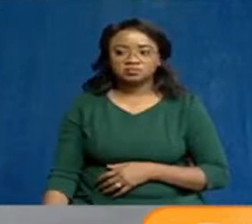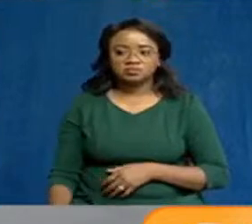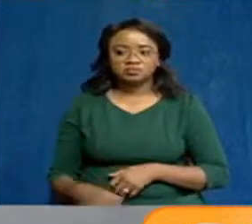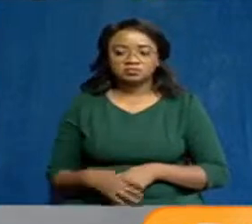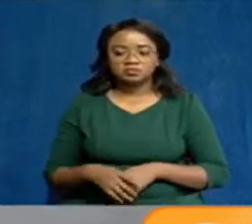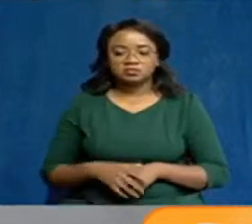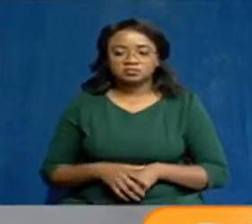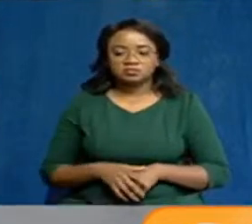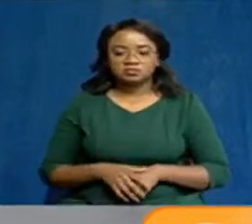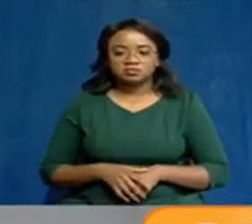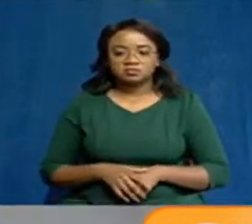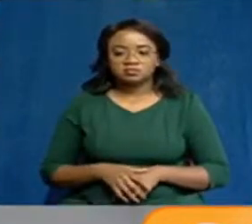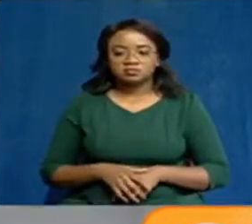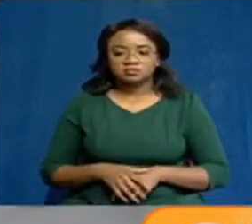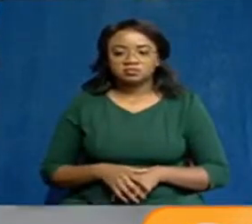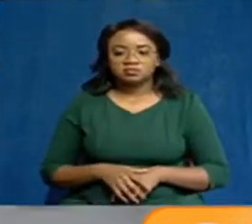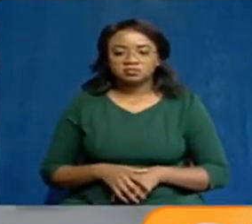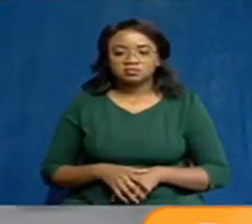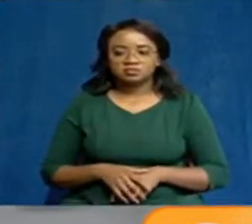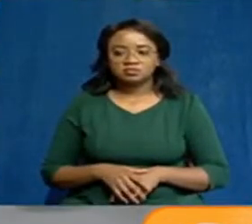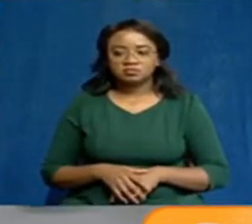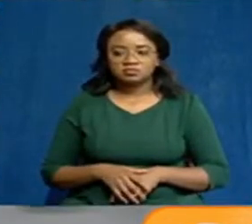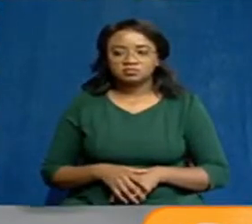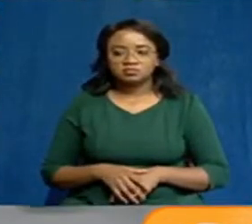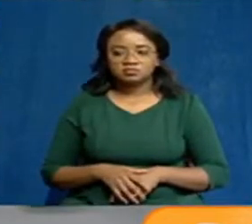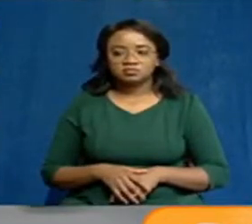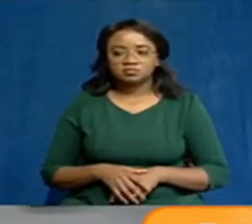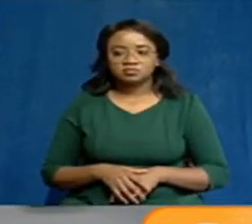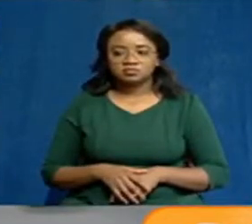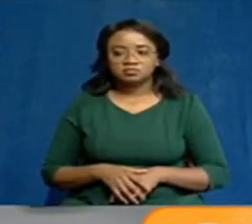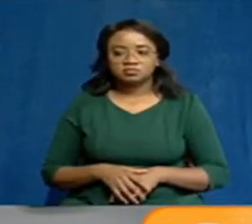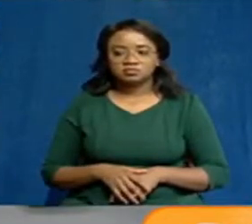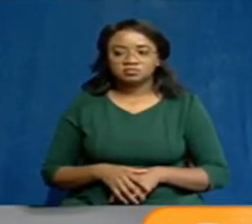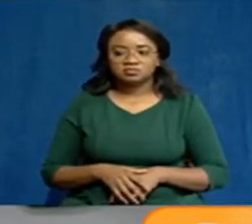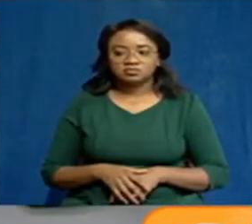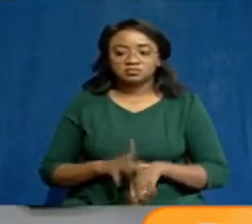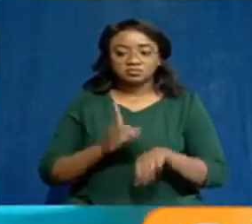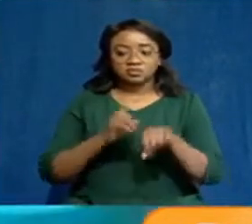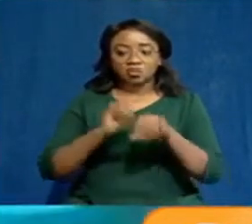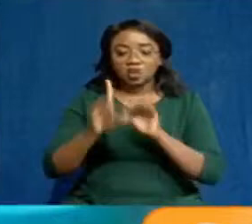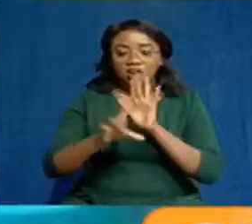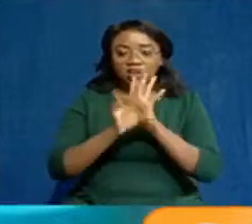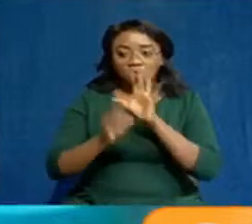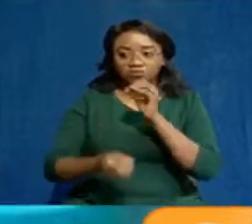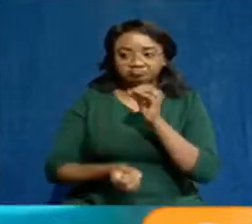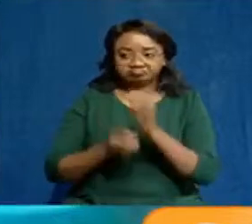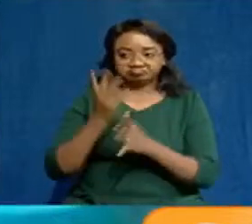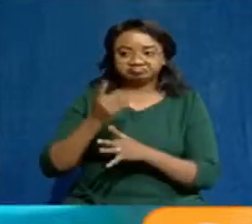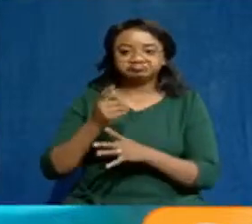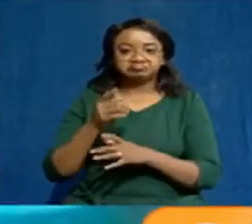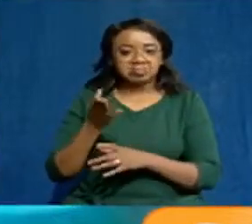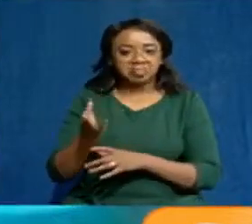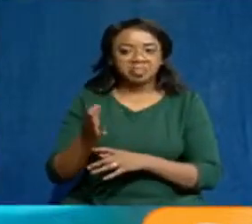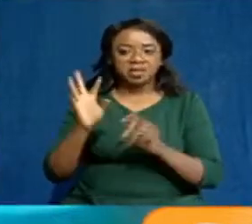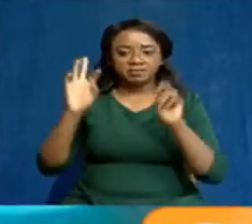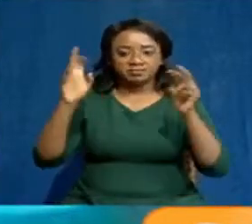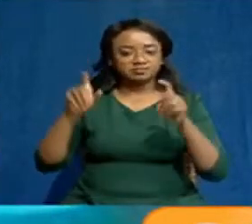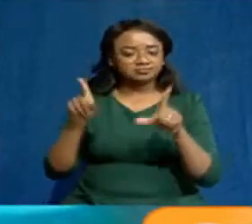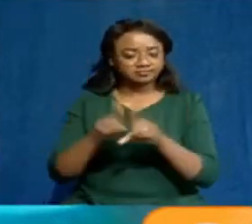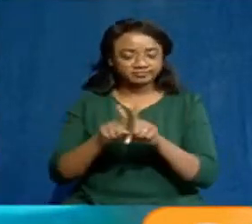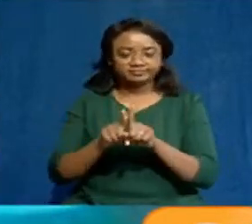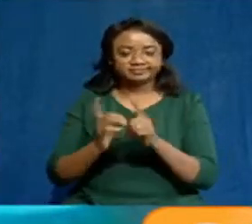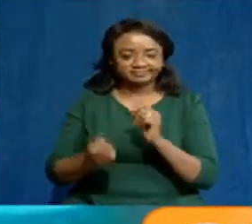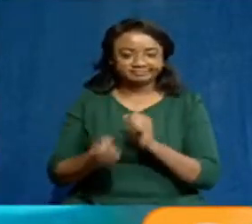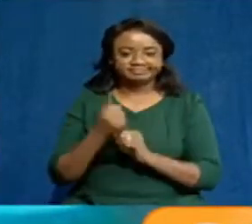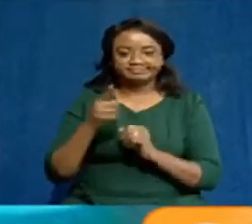that issue came up in a big way. And in the Act, Sustainable Waste Management Act,